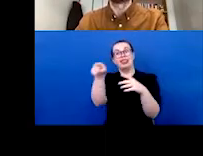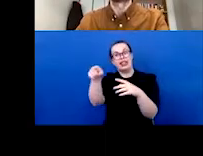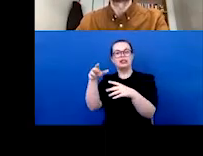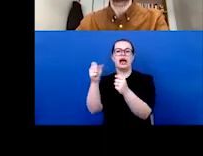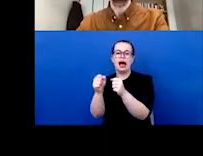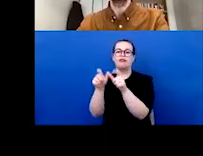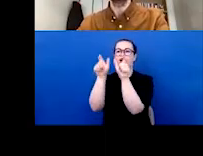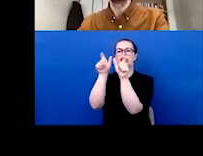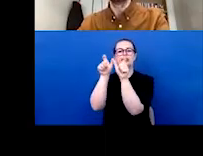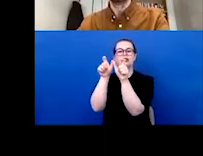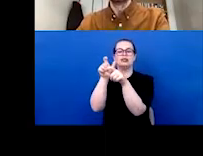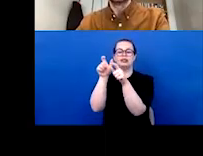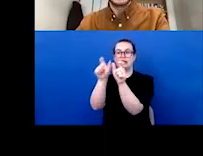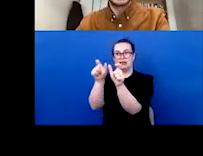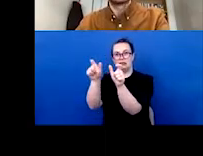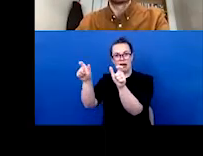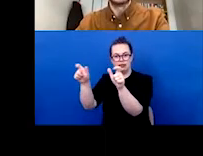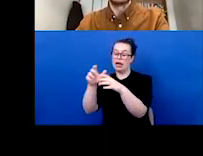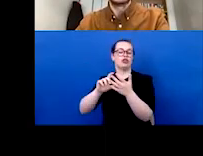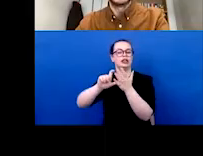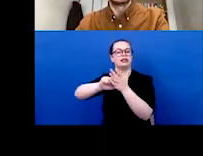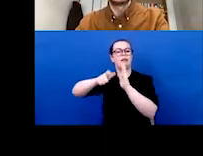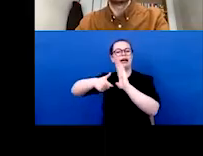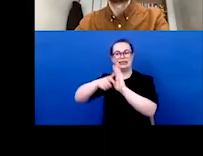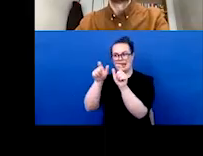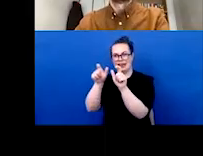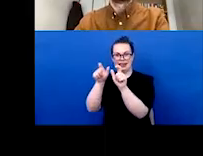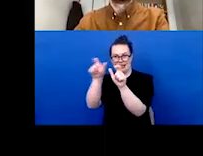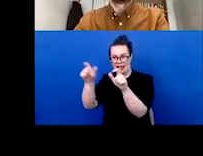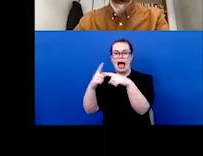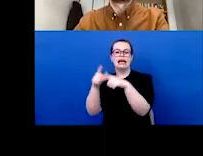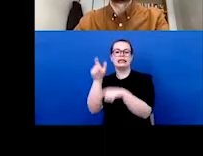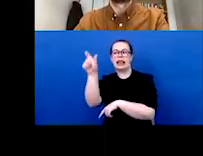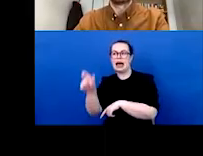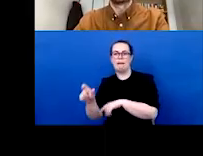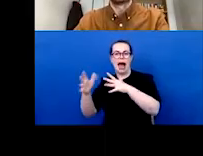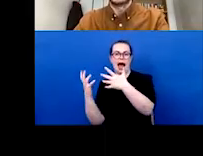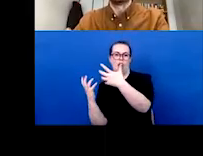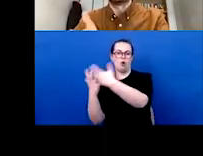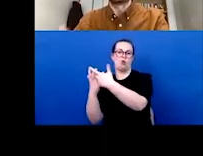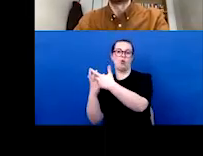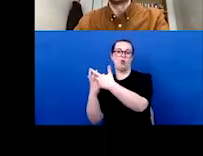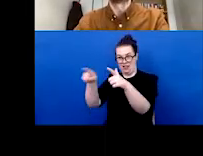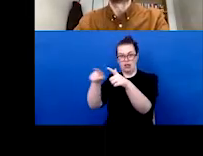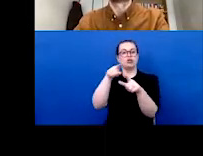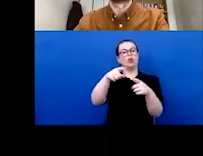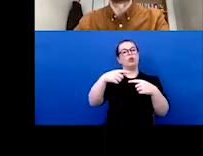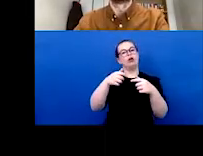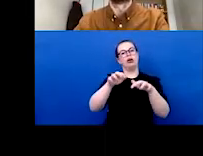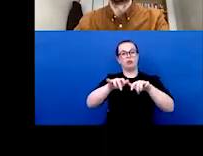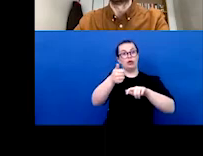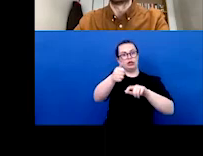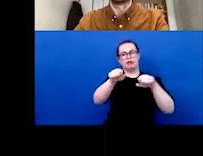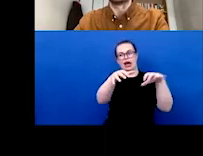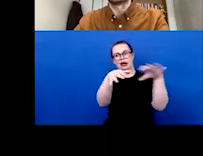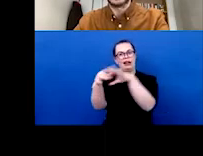lemmas. It had access to named entities, which specify whether nouns and proper names refer